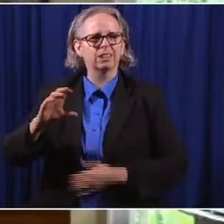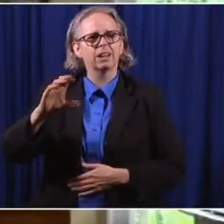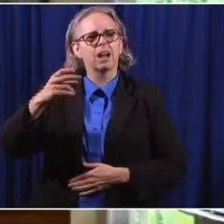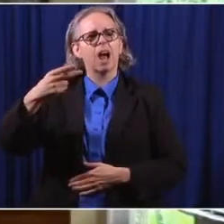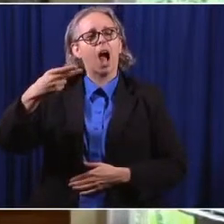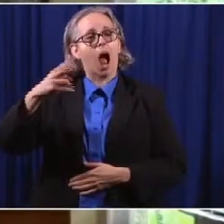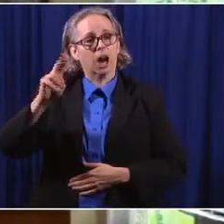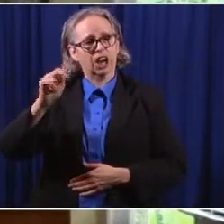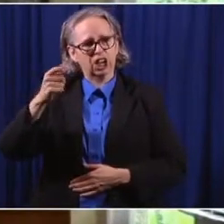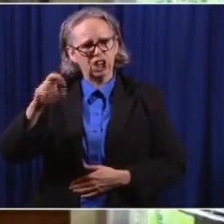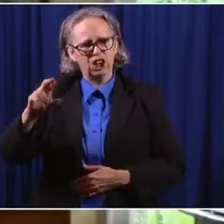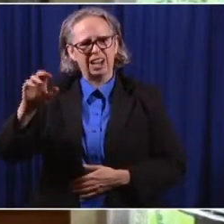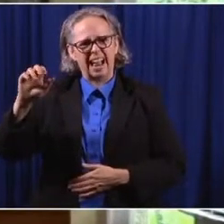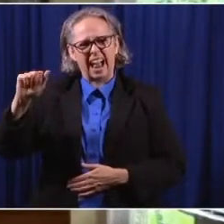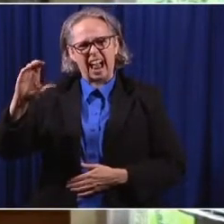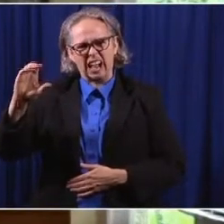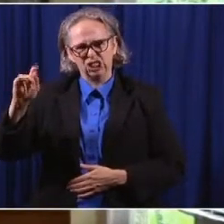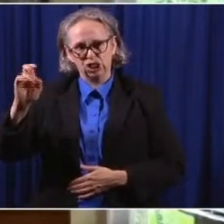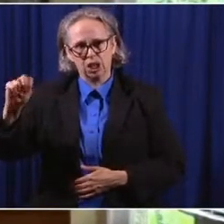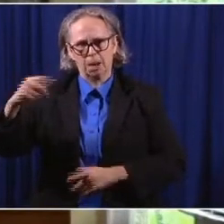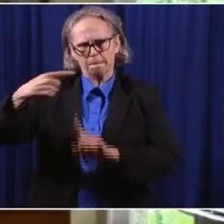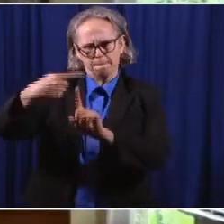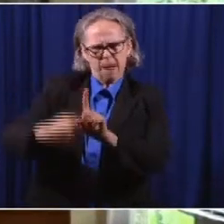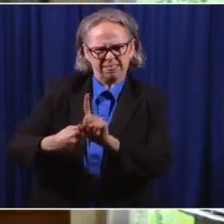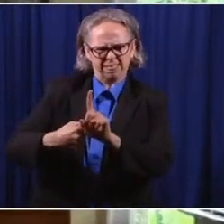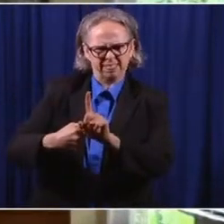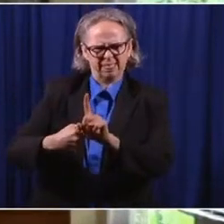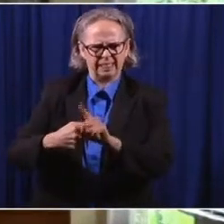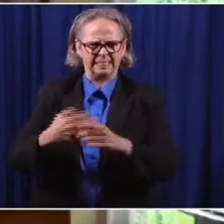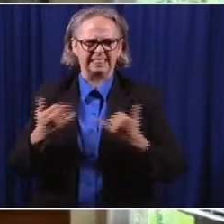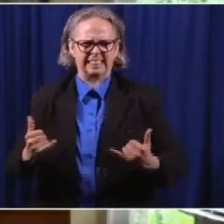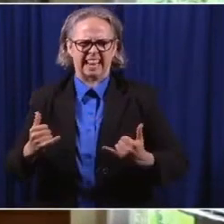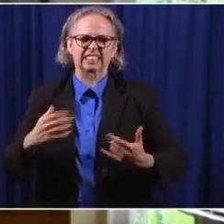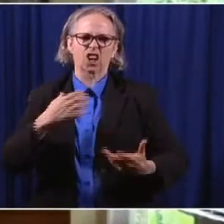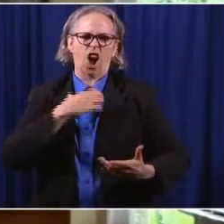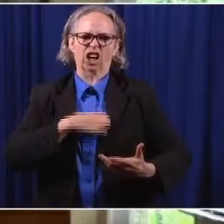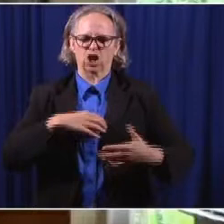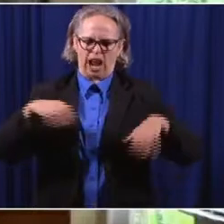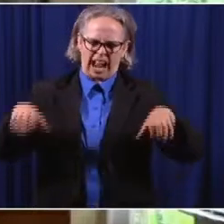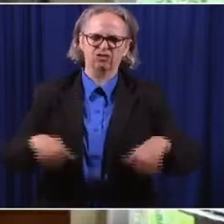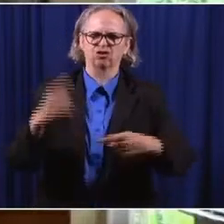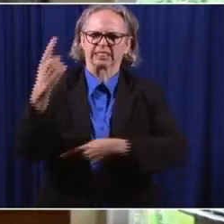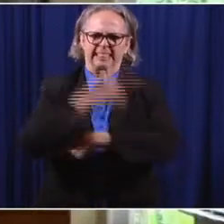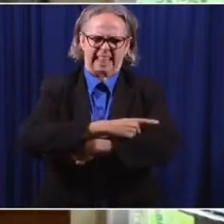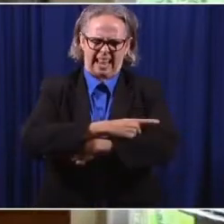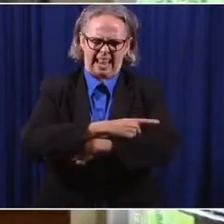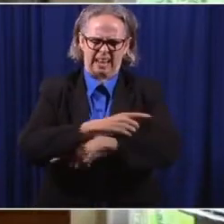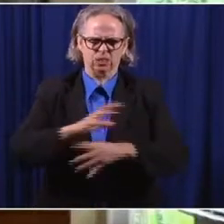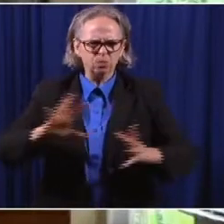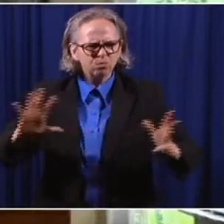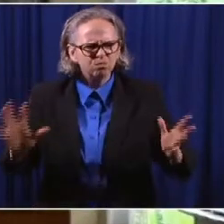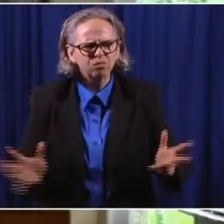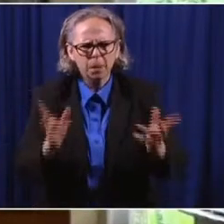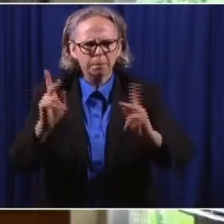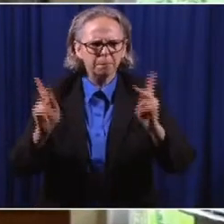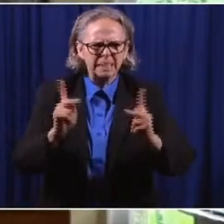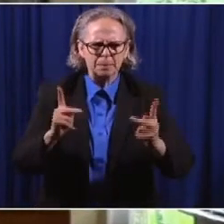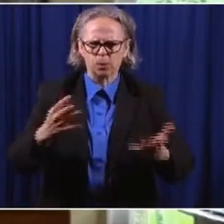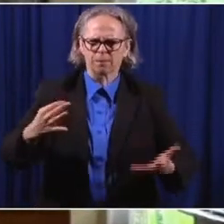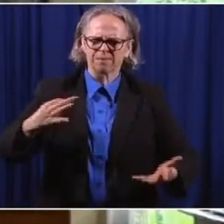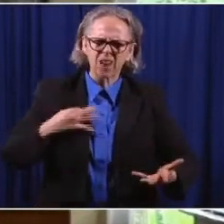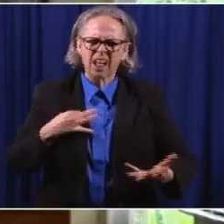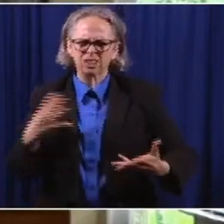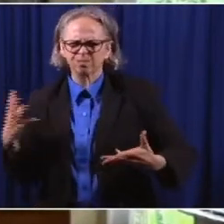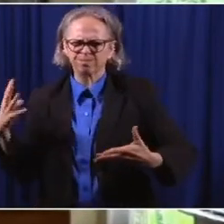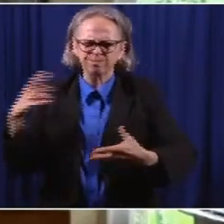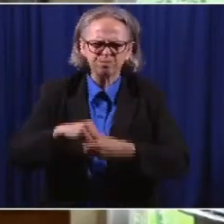also Hunger Action Day, where we're encouraged to get connected to volunteer opportunities, to donate, and really to